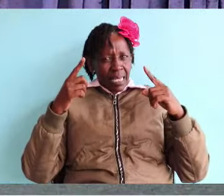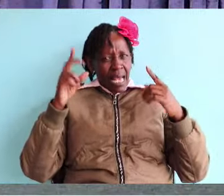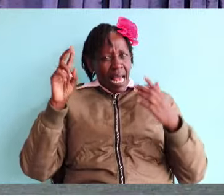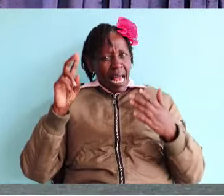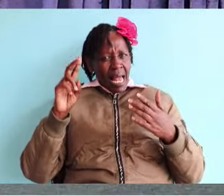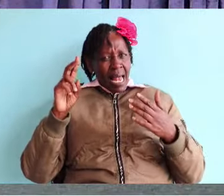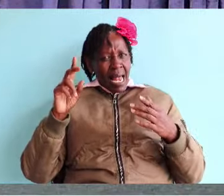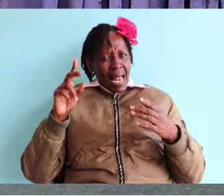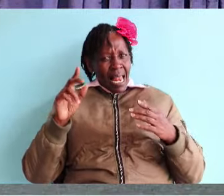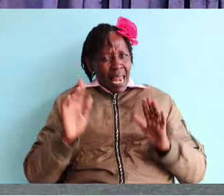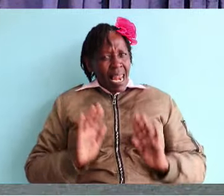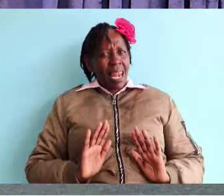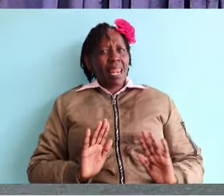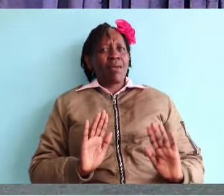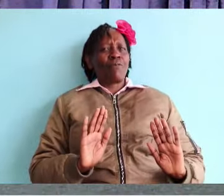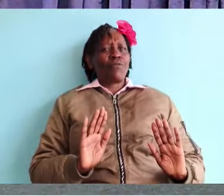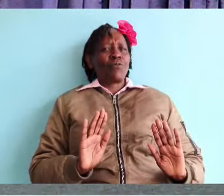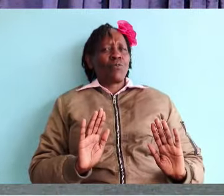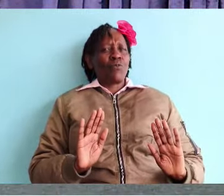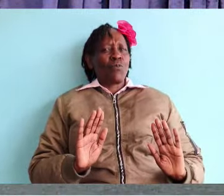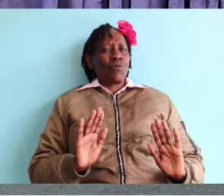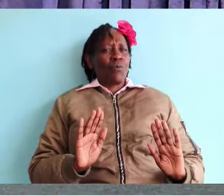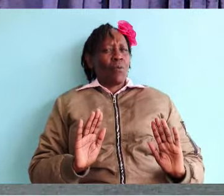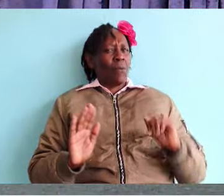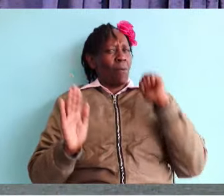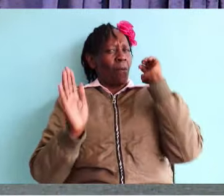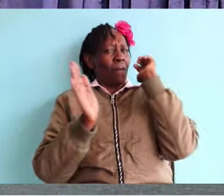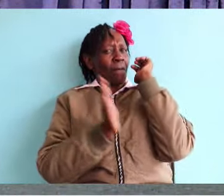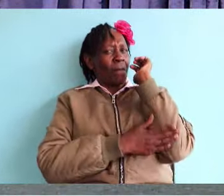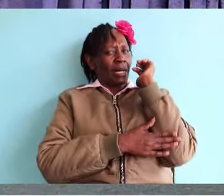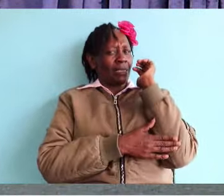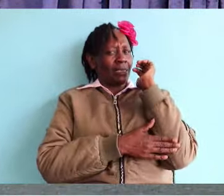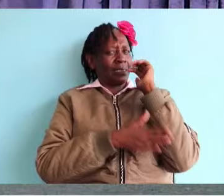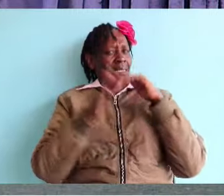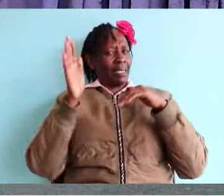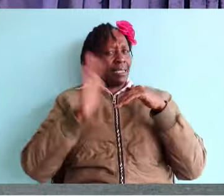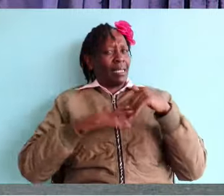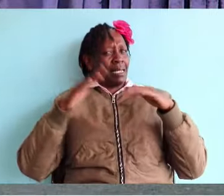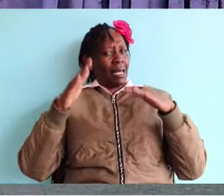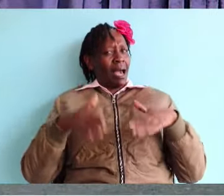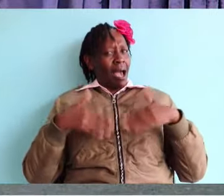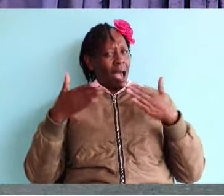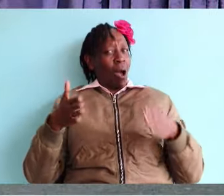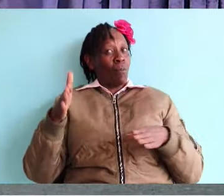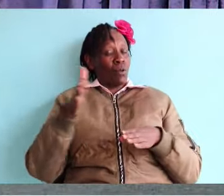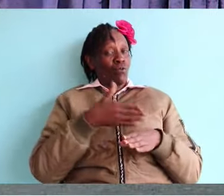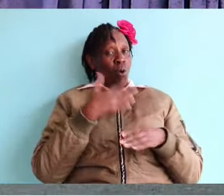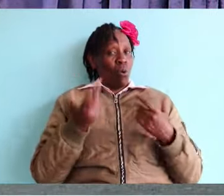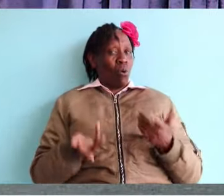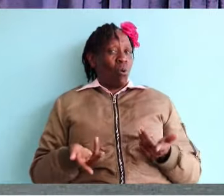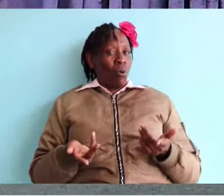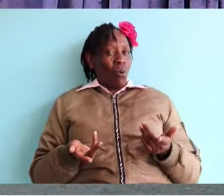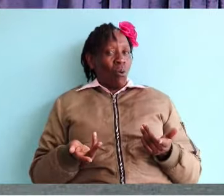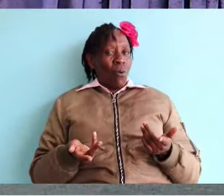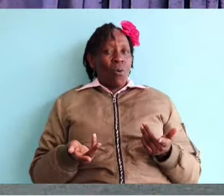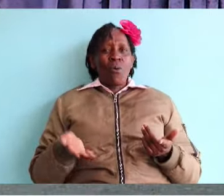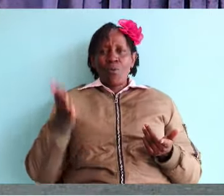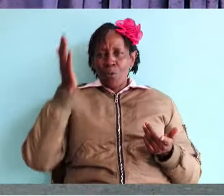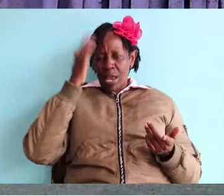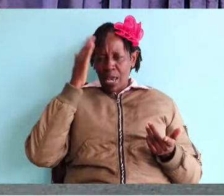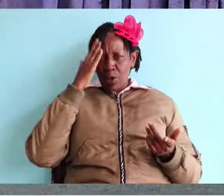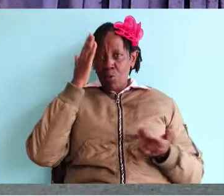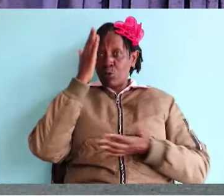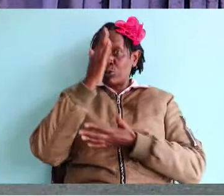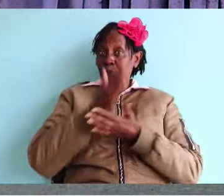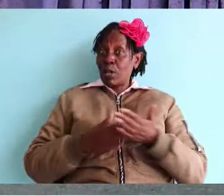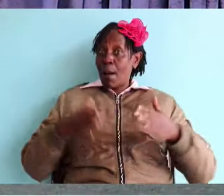probably even worse than you were before. And we know some people who have been successful. We know that now we have